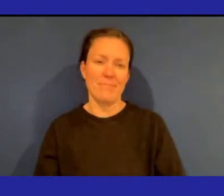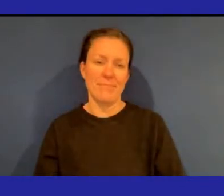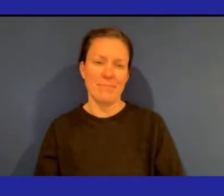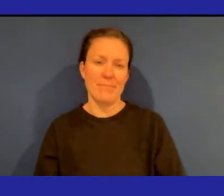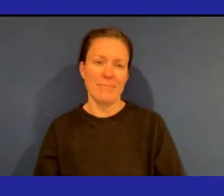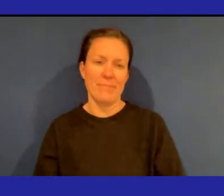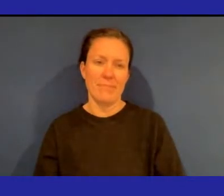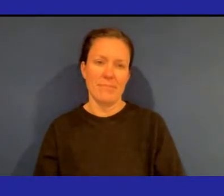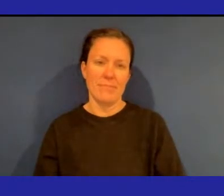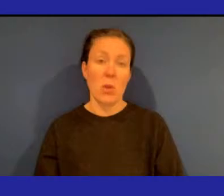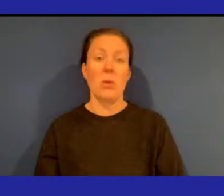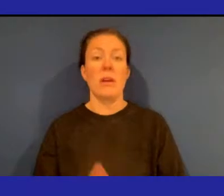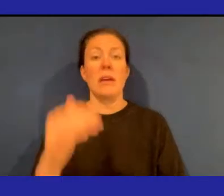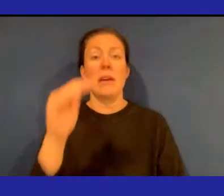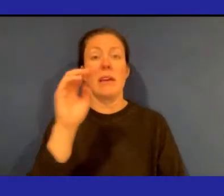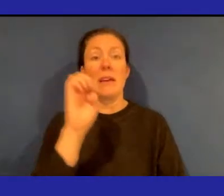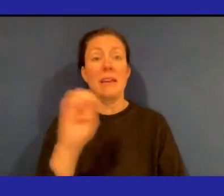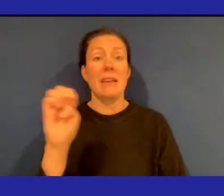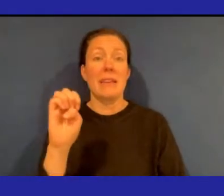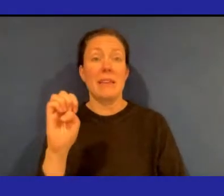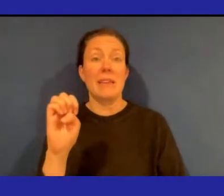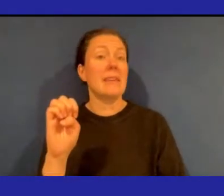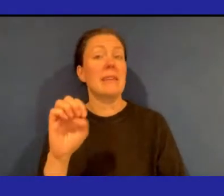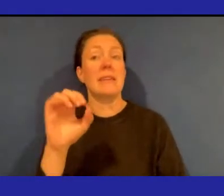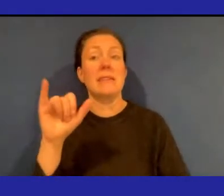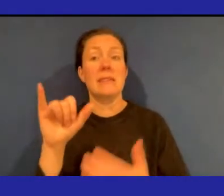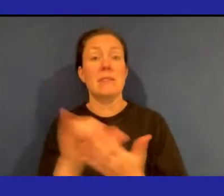East New York is in the house.